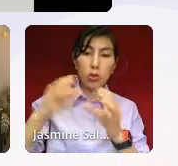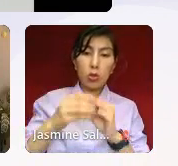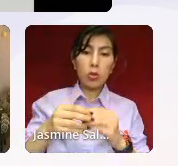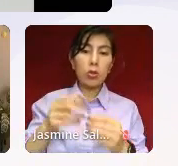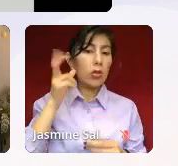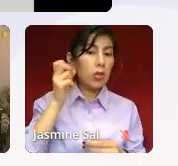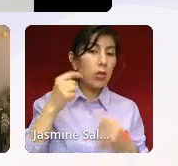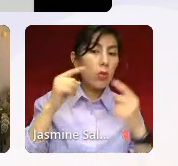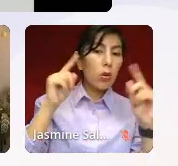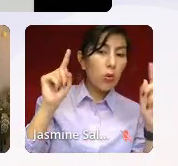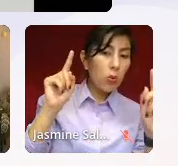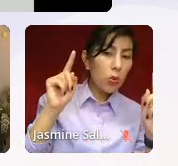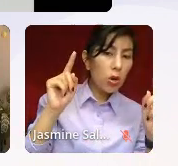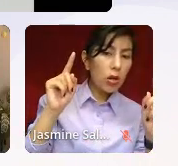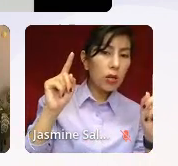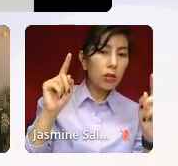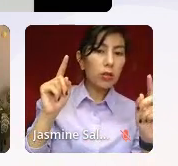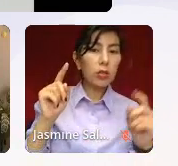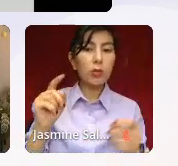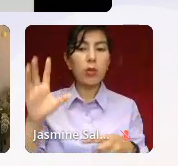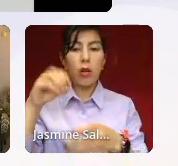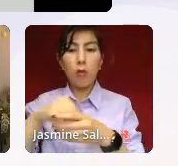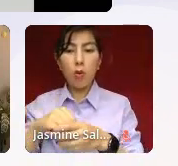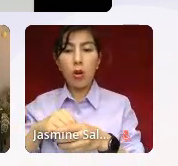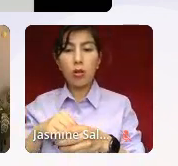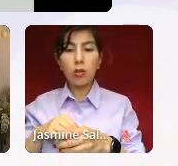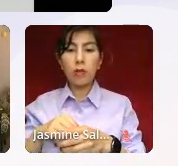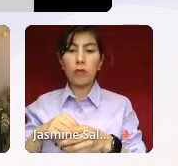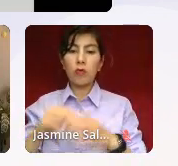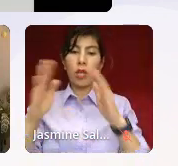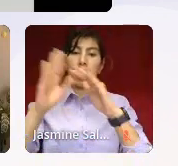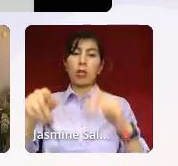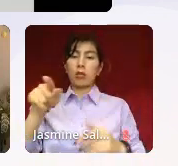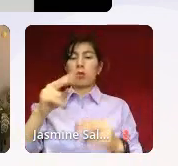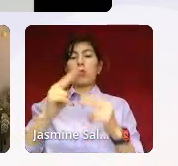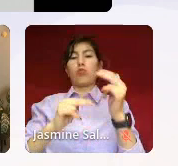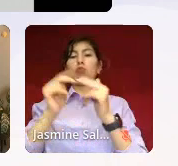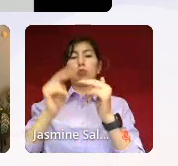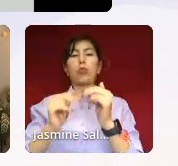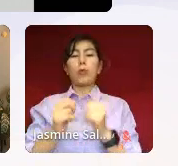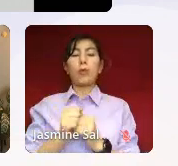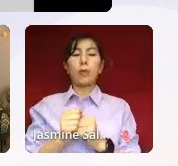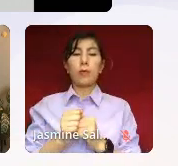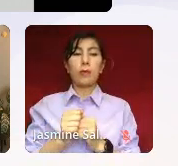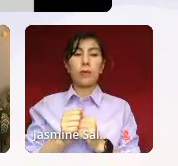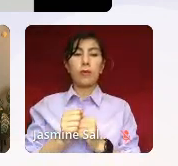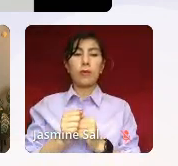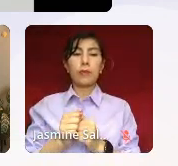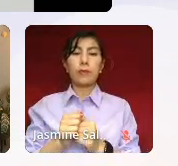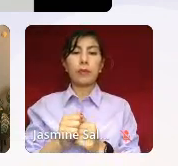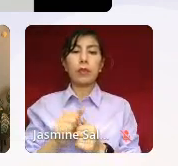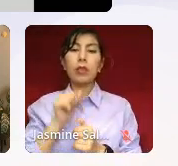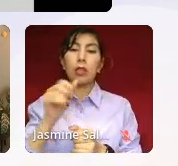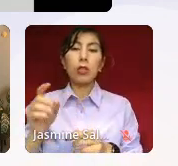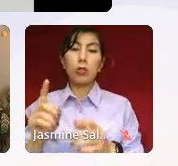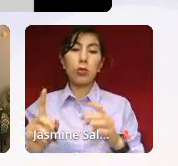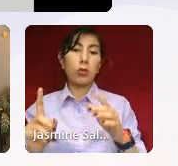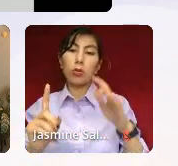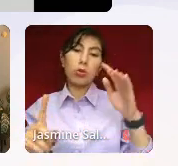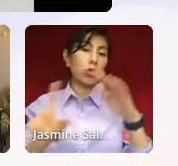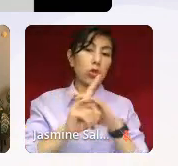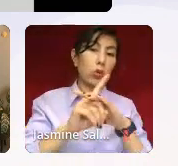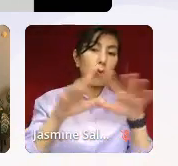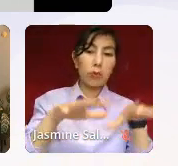has continued to sort of be a part of this house that you built, that you don't parachute in. And I think